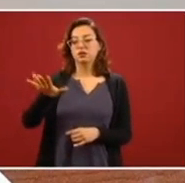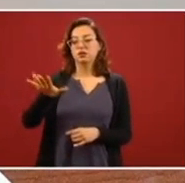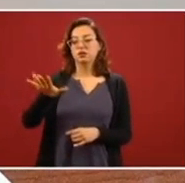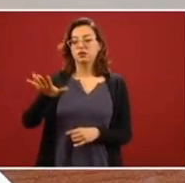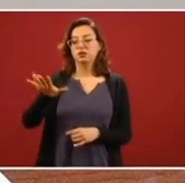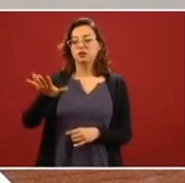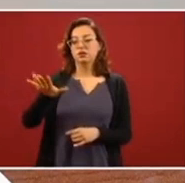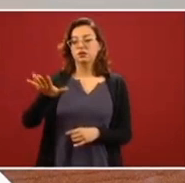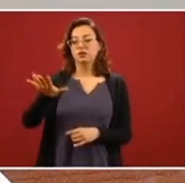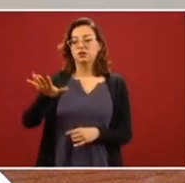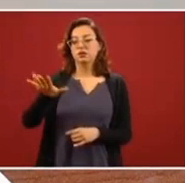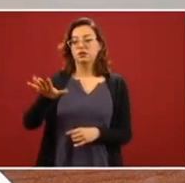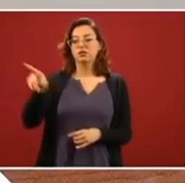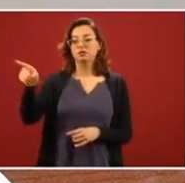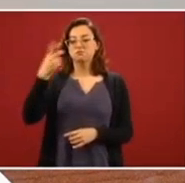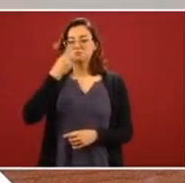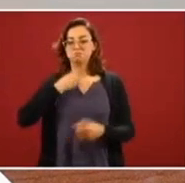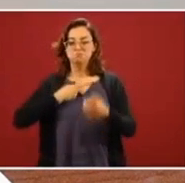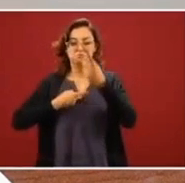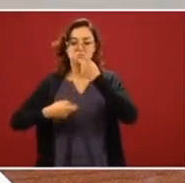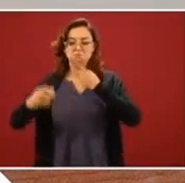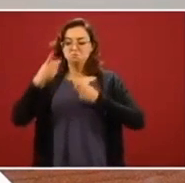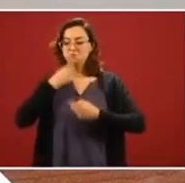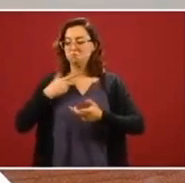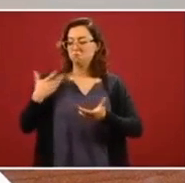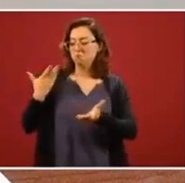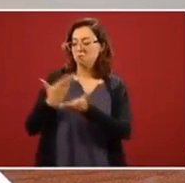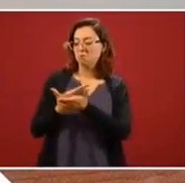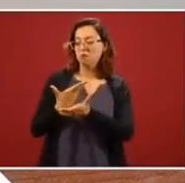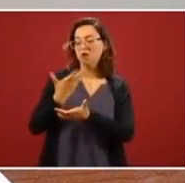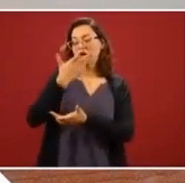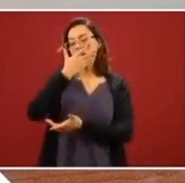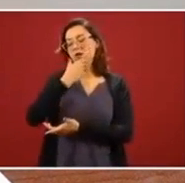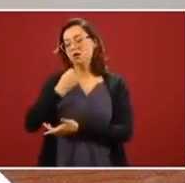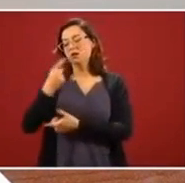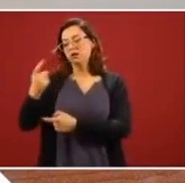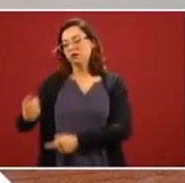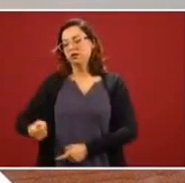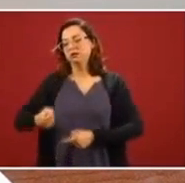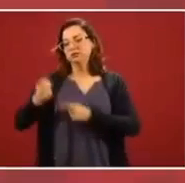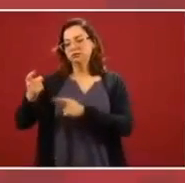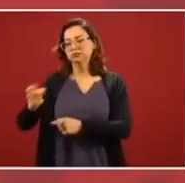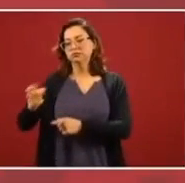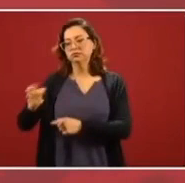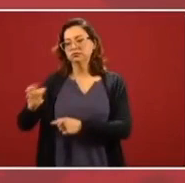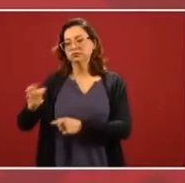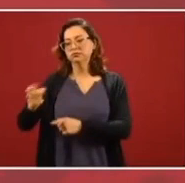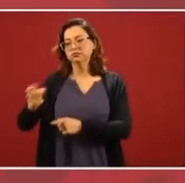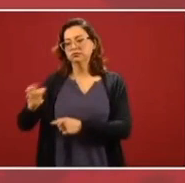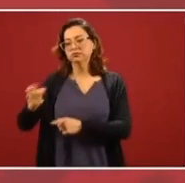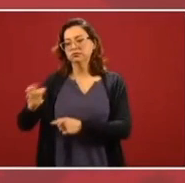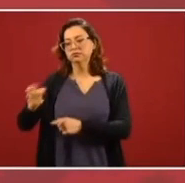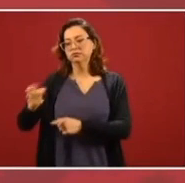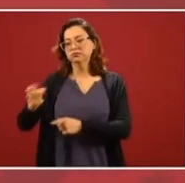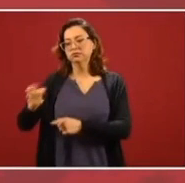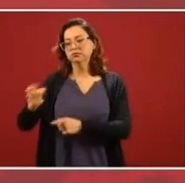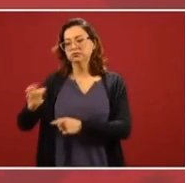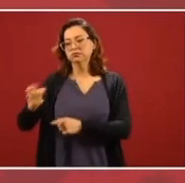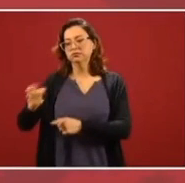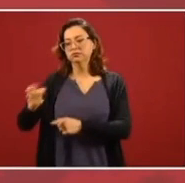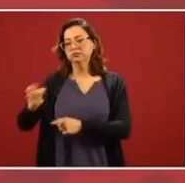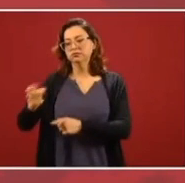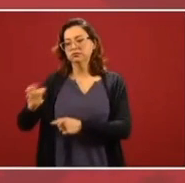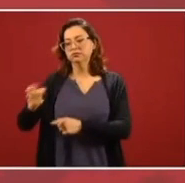or told me of some plans, tanto pescadores como pobladores de not just fishermen,